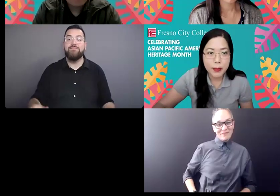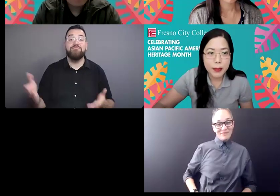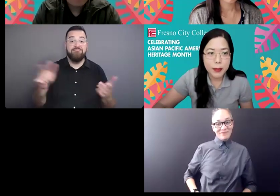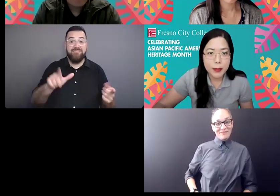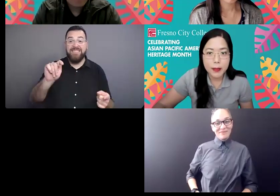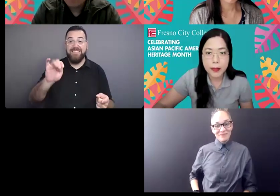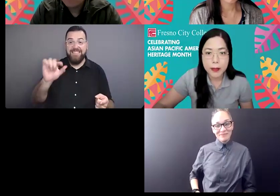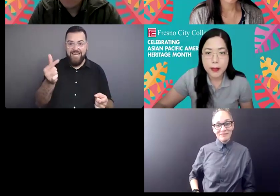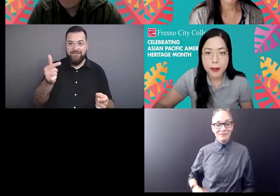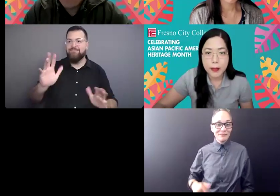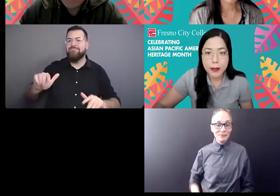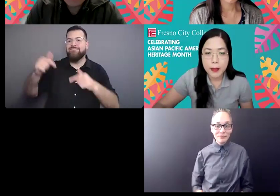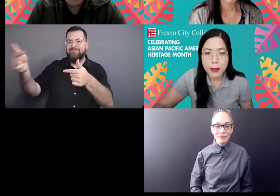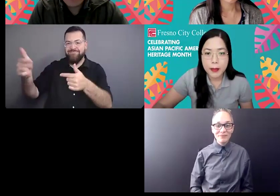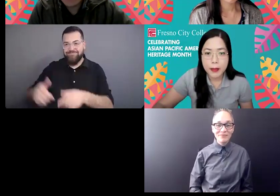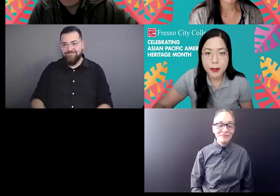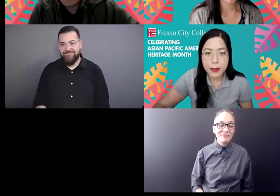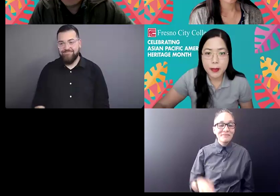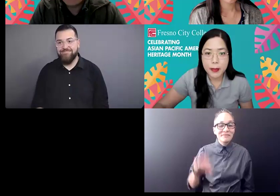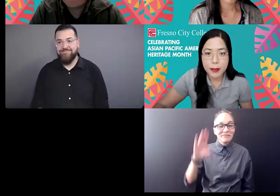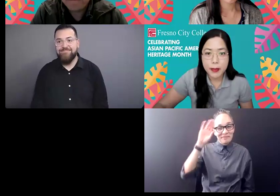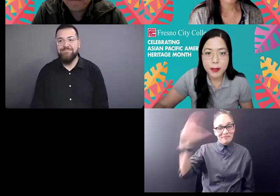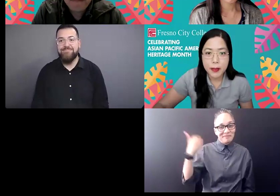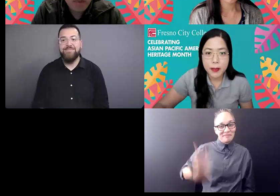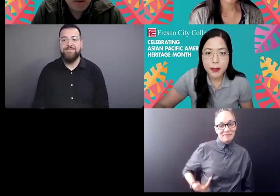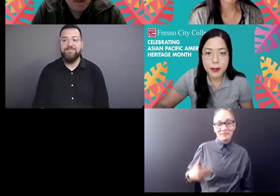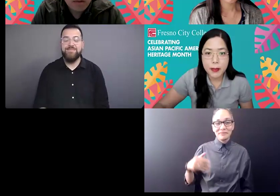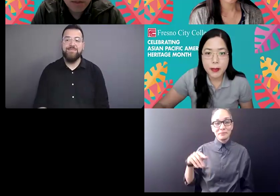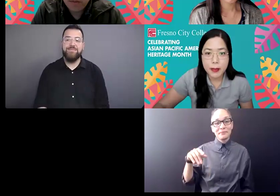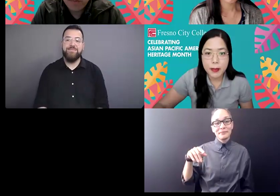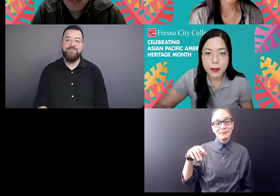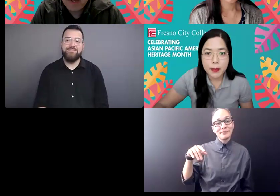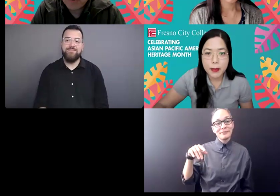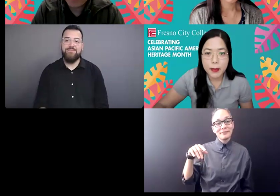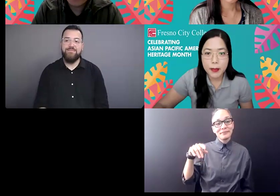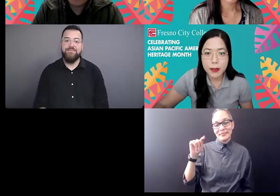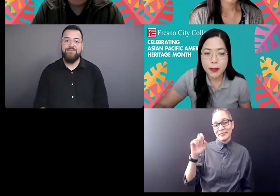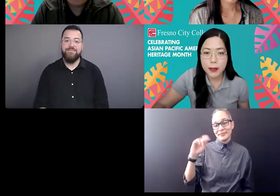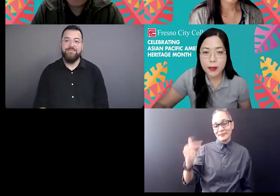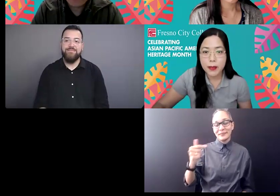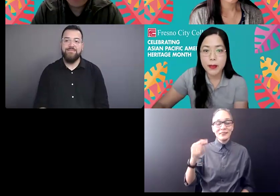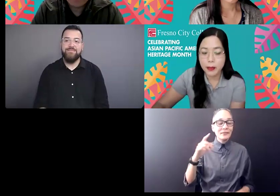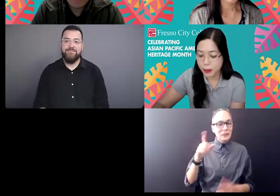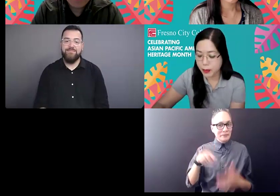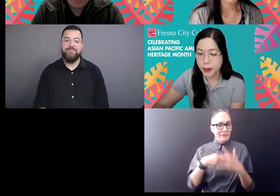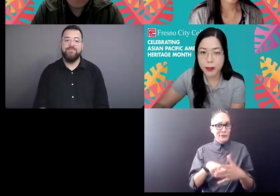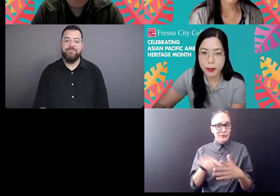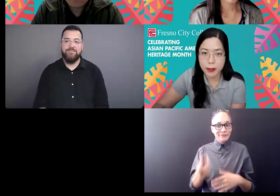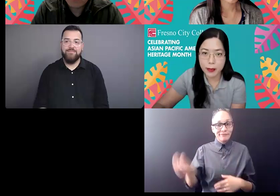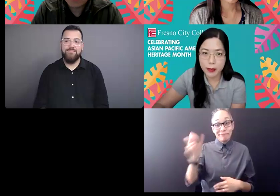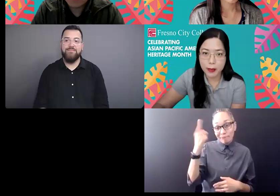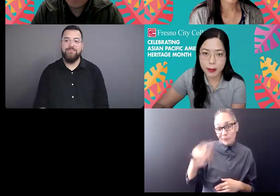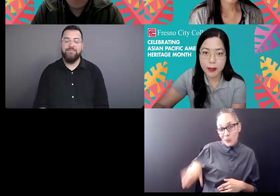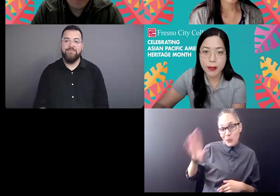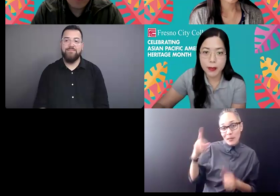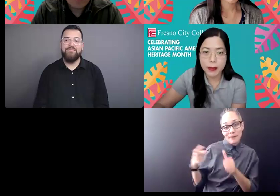us? All right, so hello everyone. So beginning my journey, growing up as a